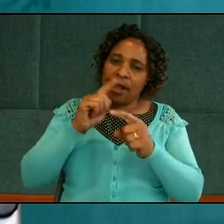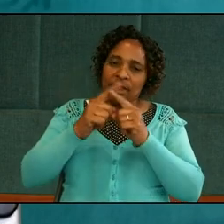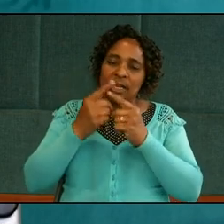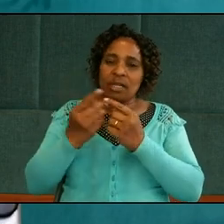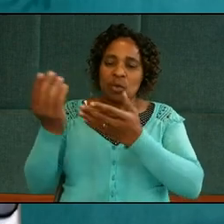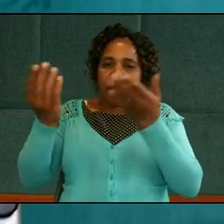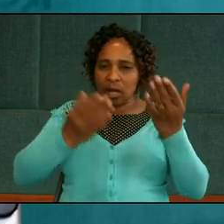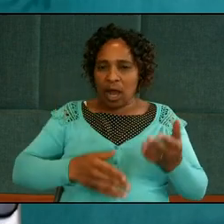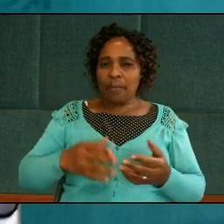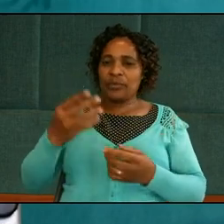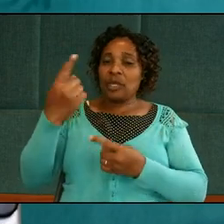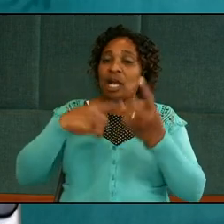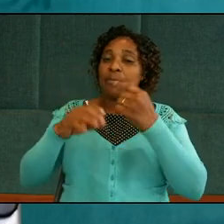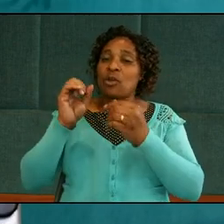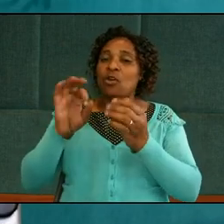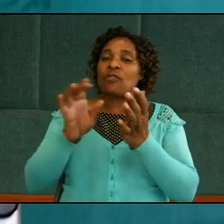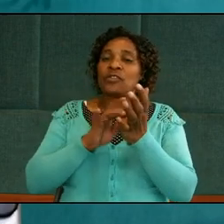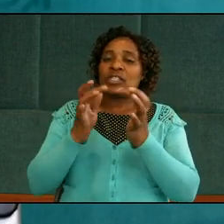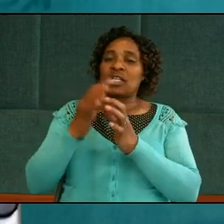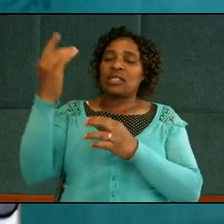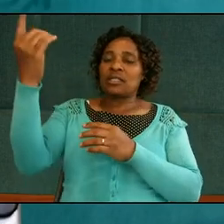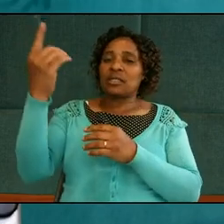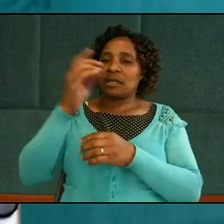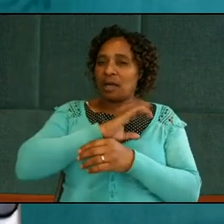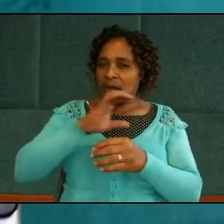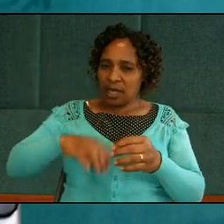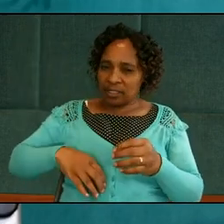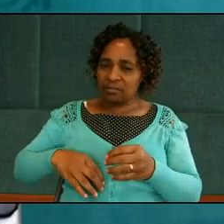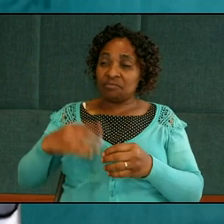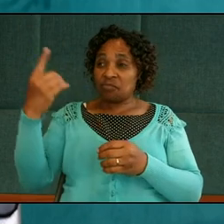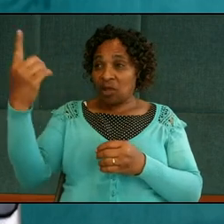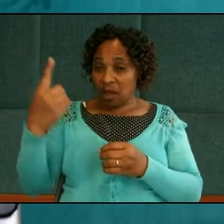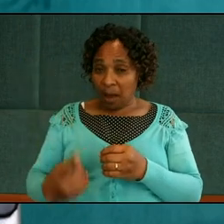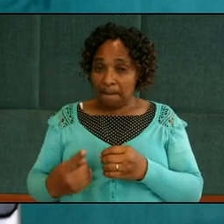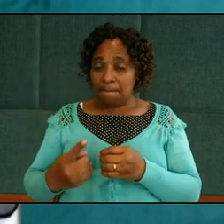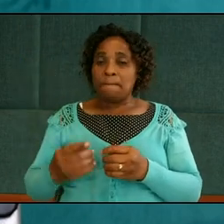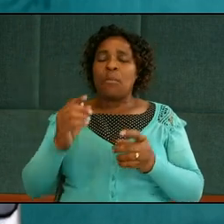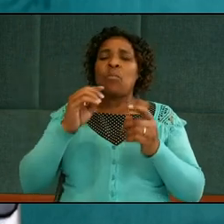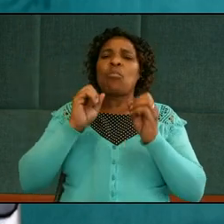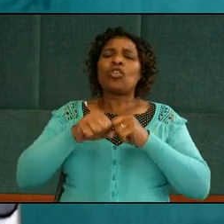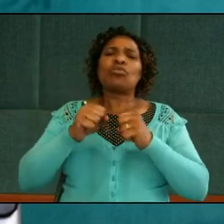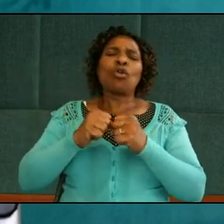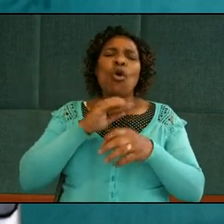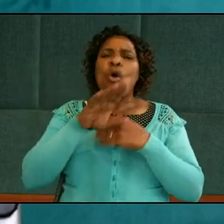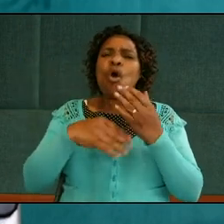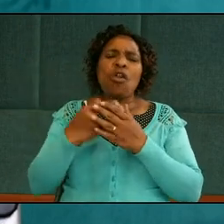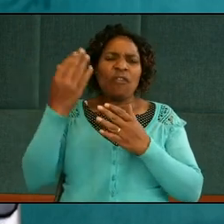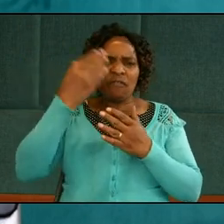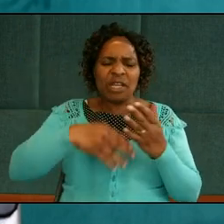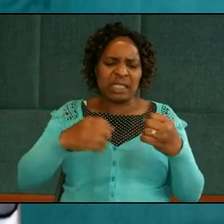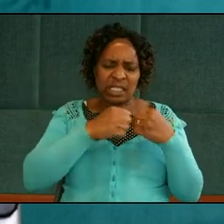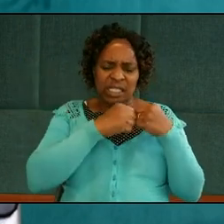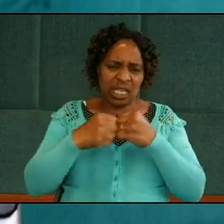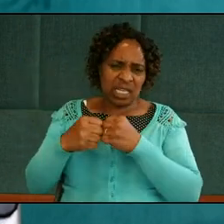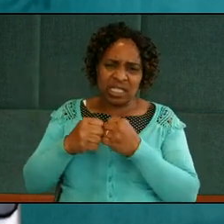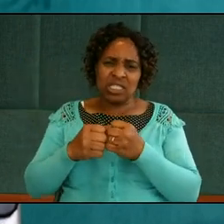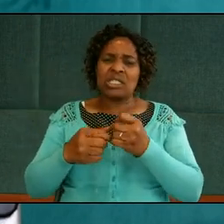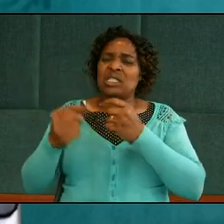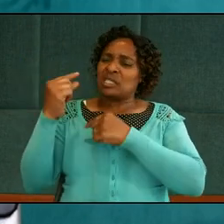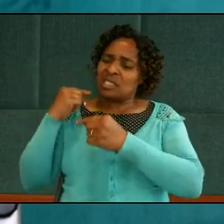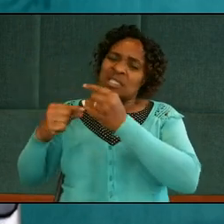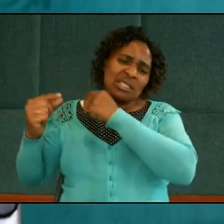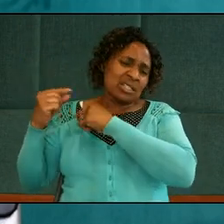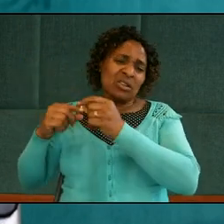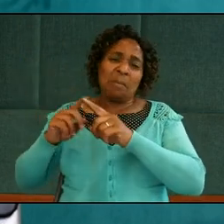Jesus Christ. It's true that as the remnant, we might face more challenges than all the other generations that have been there. But it might